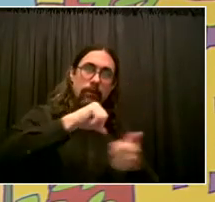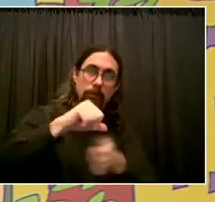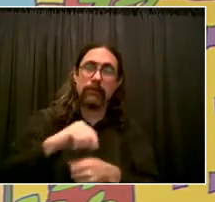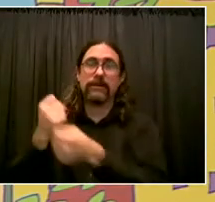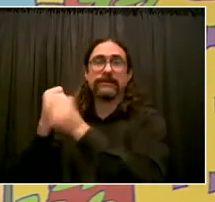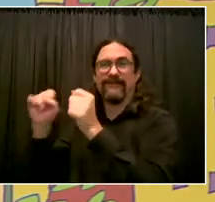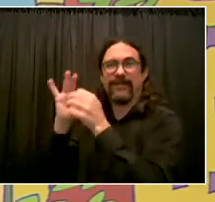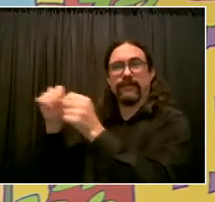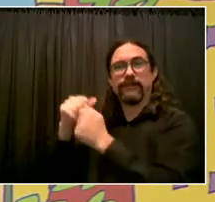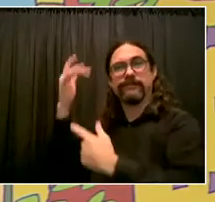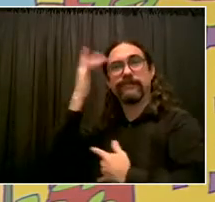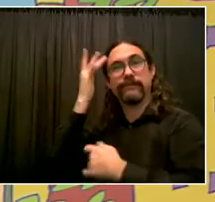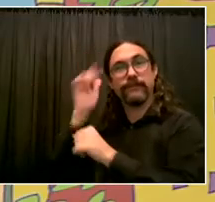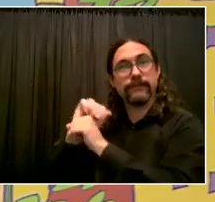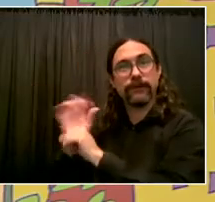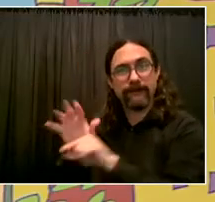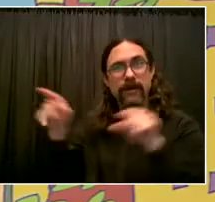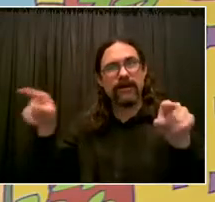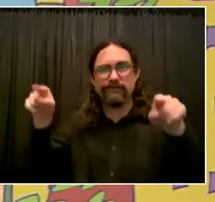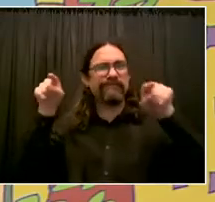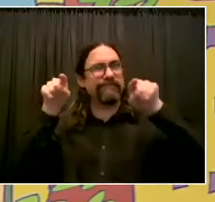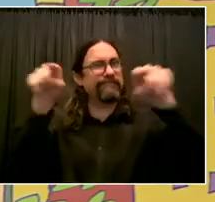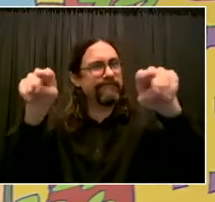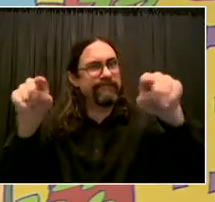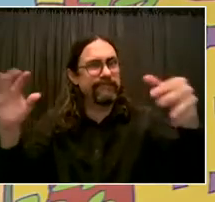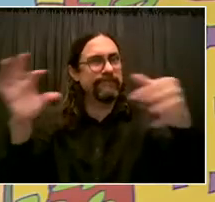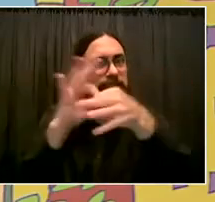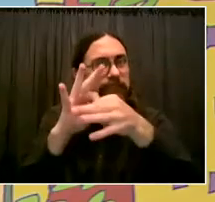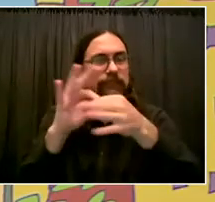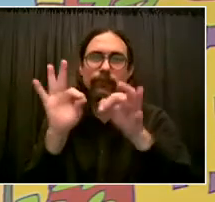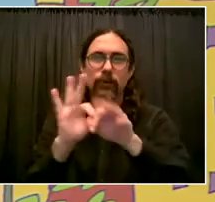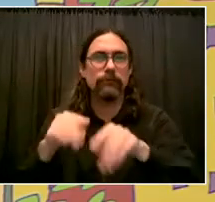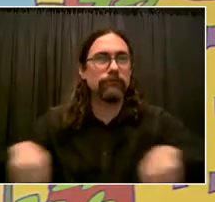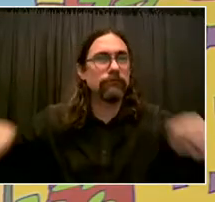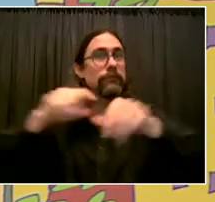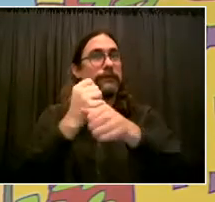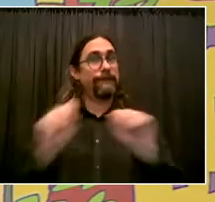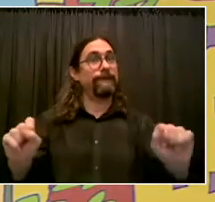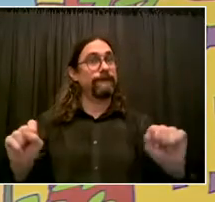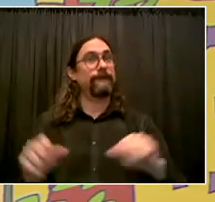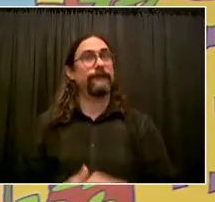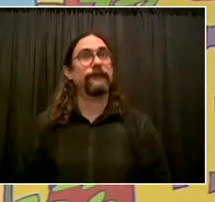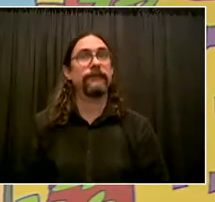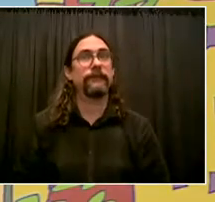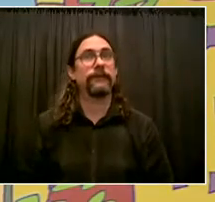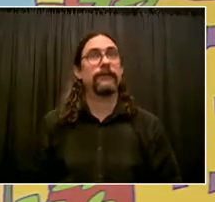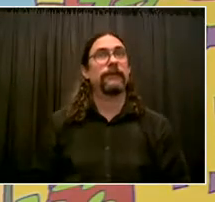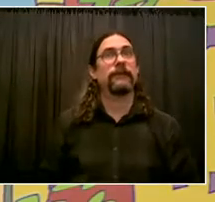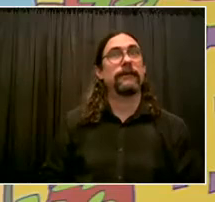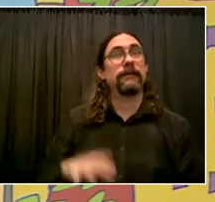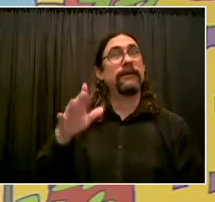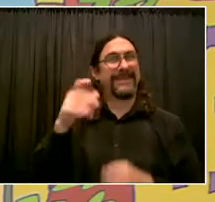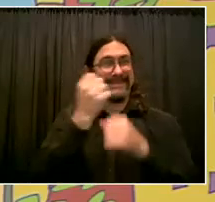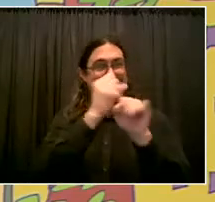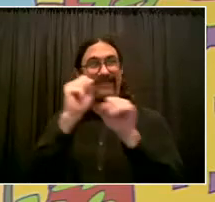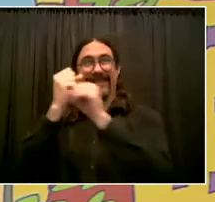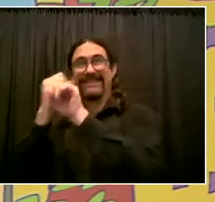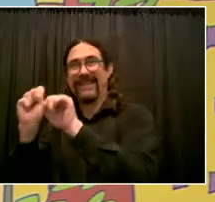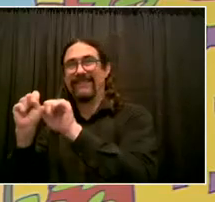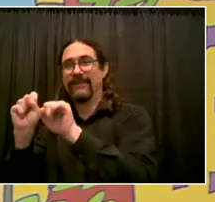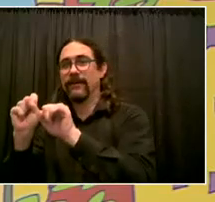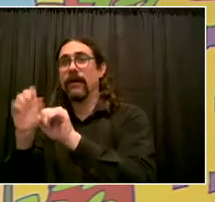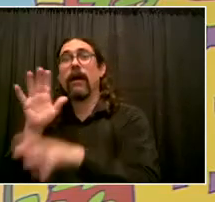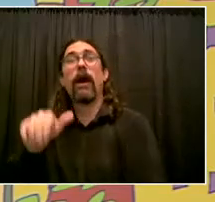be vigilant about what Mother Nature is throwing at us and weather. We, as I said, hang